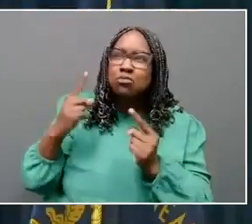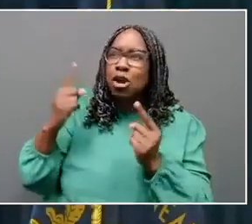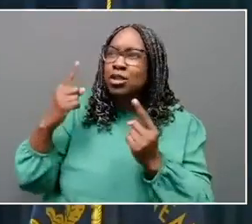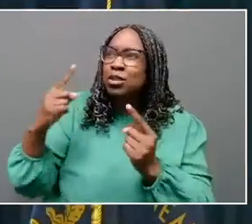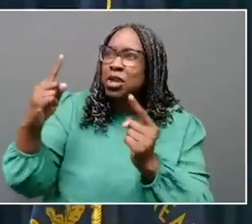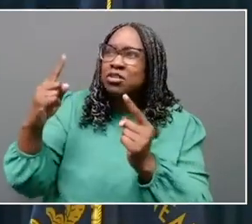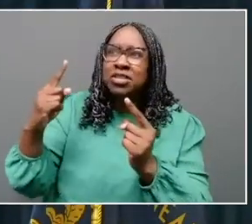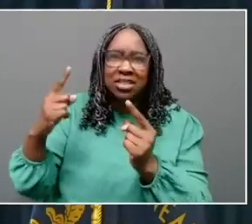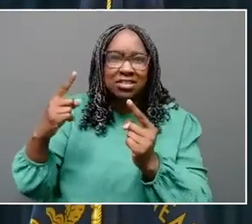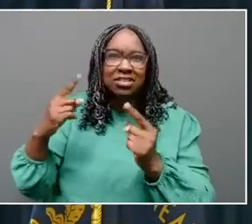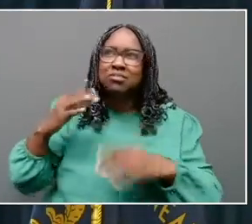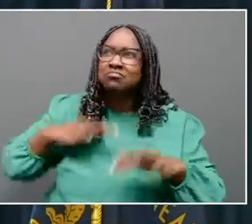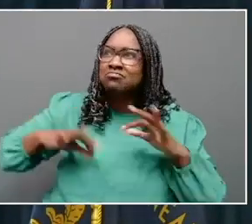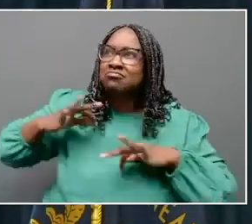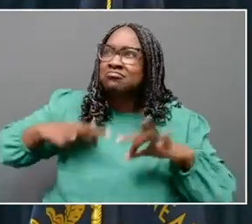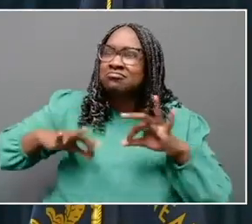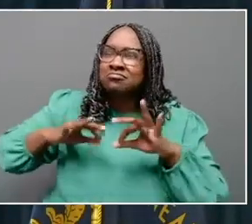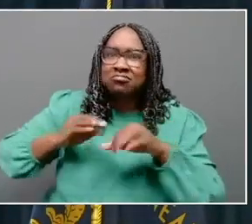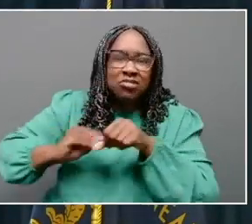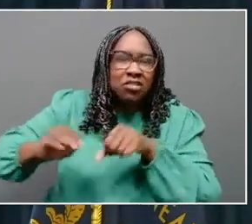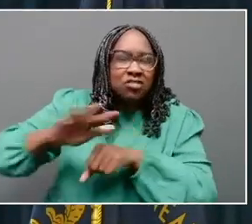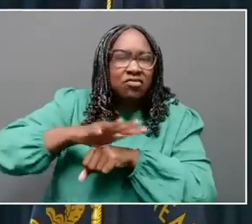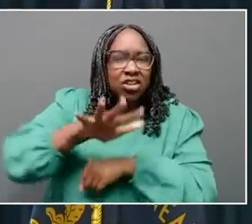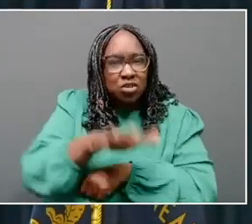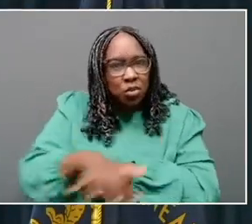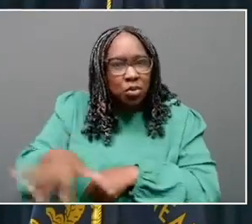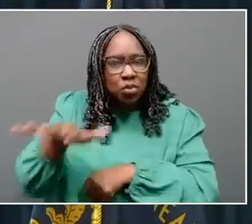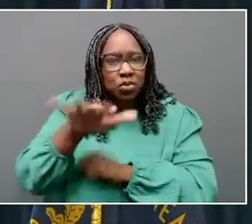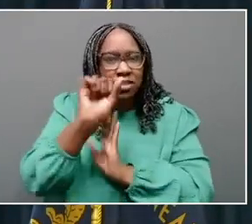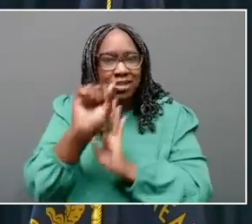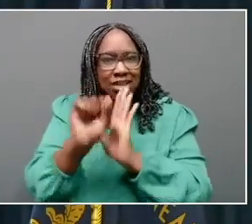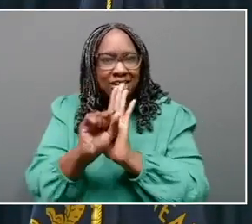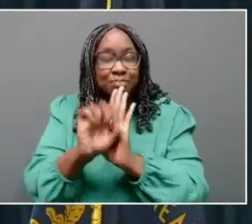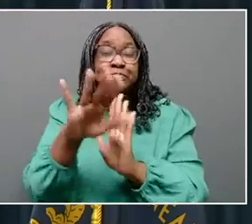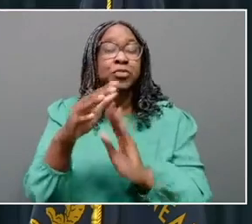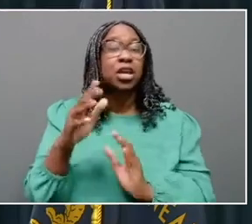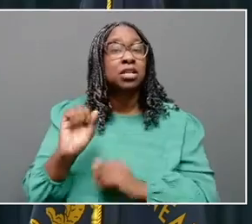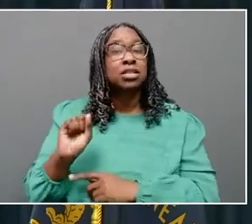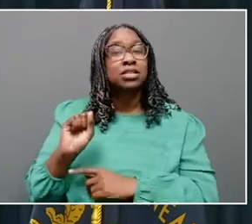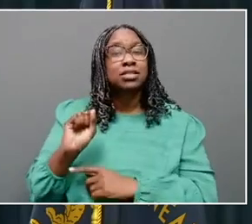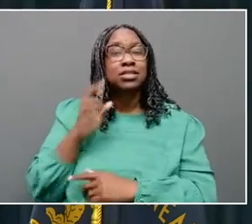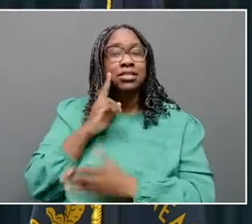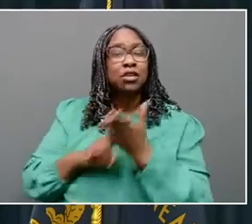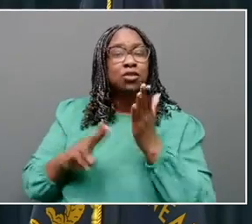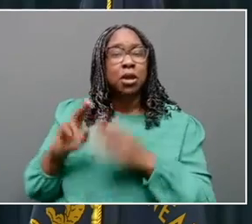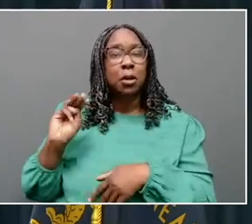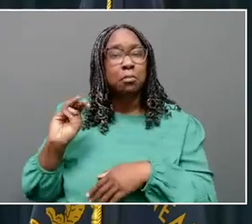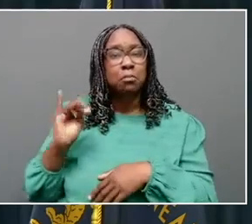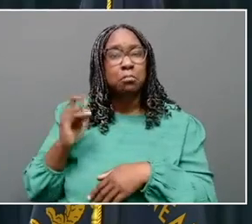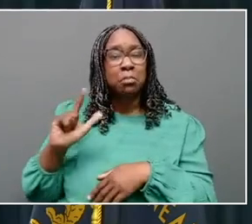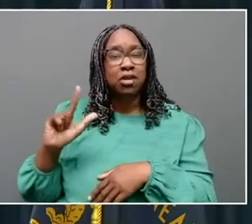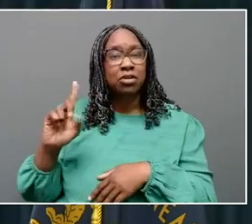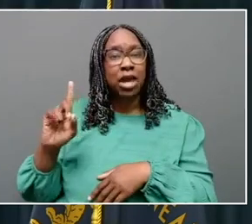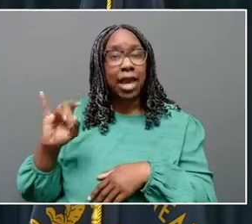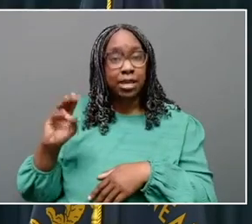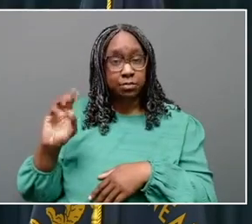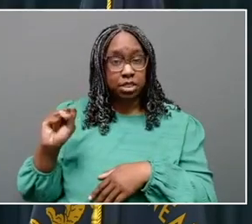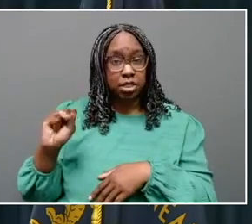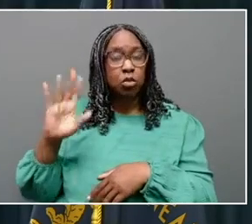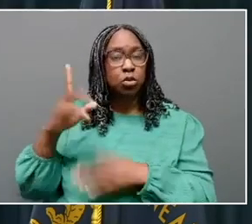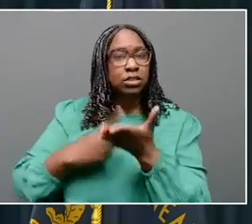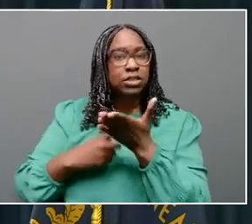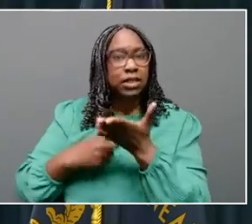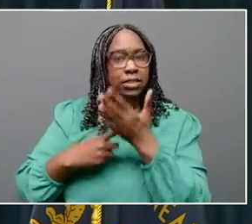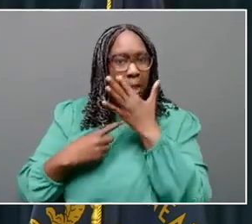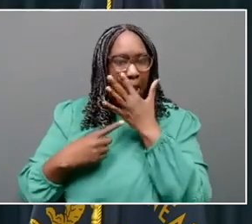state. Okay, so today I'm joined by Secretary Michael Adams to bring awareness to domestic violence and the work we're doing